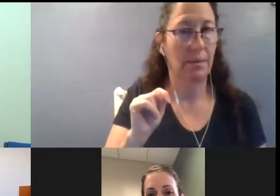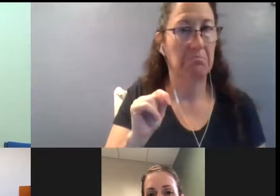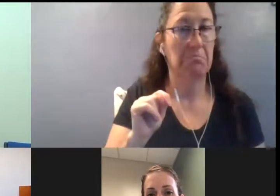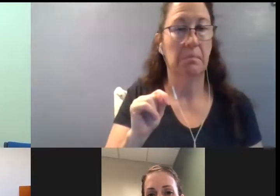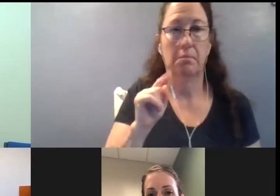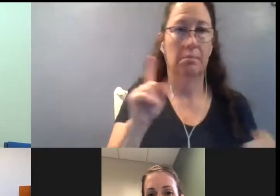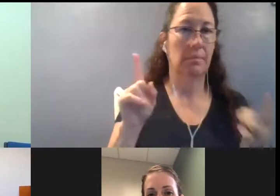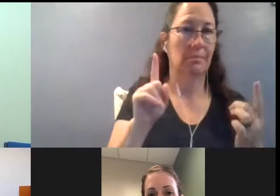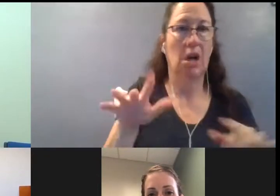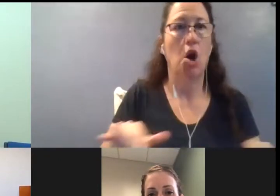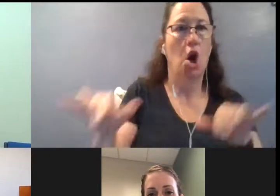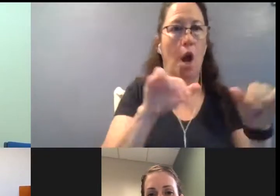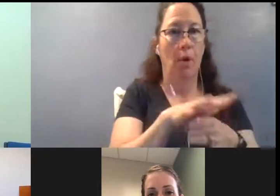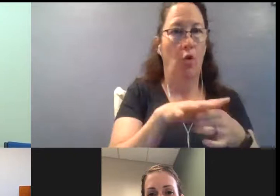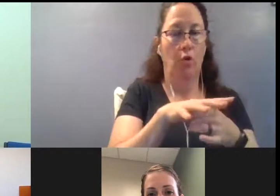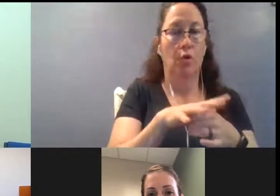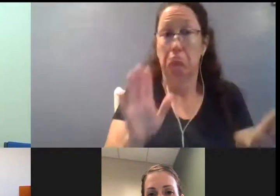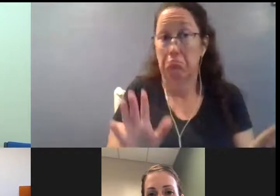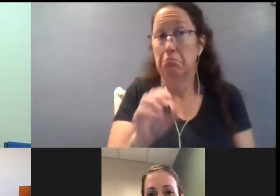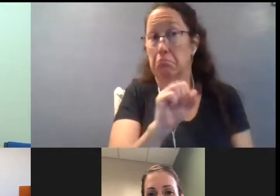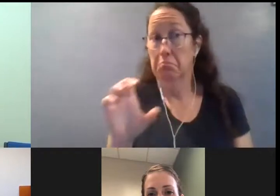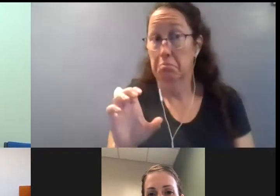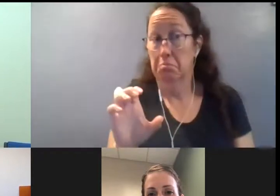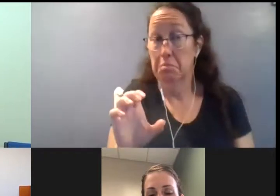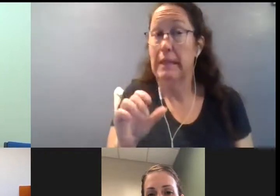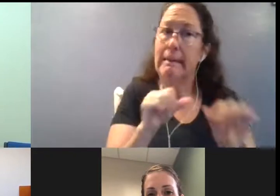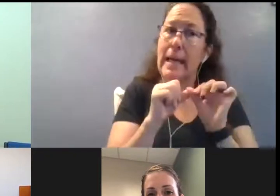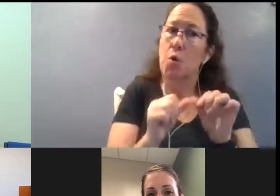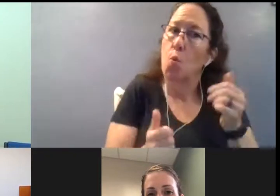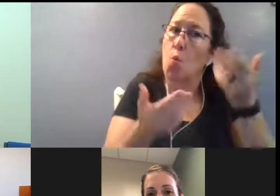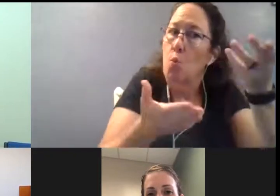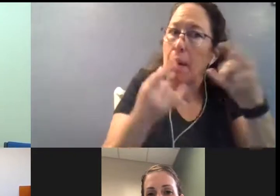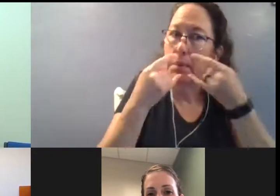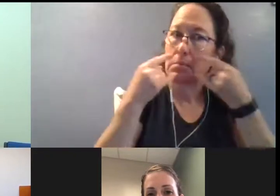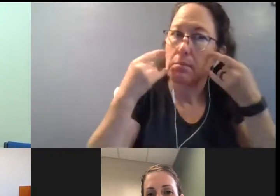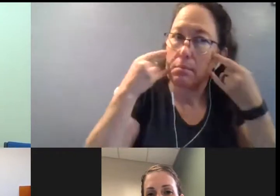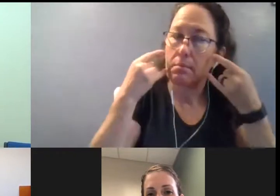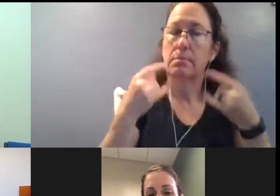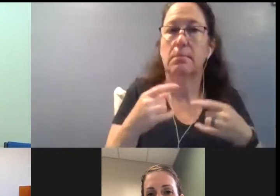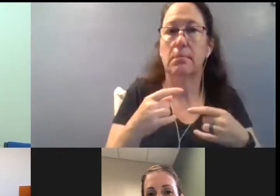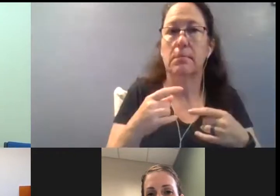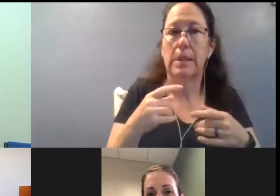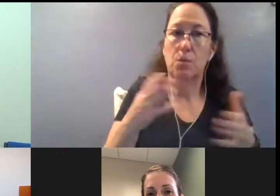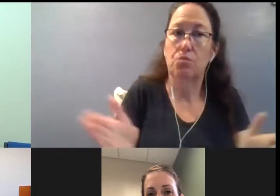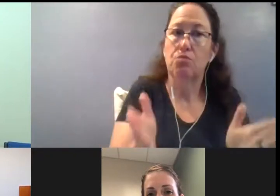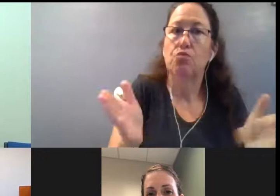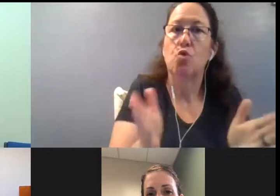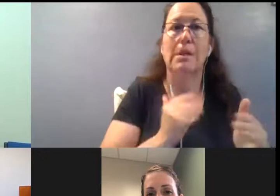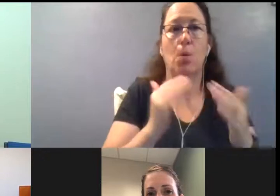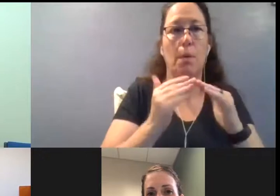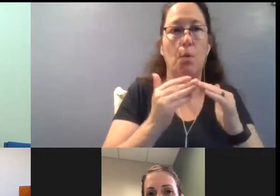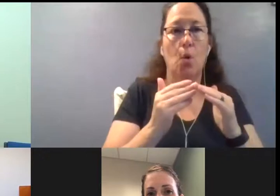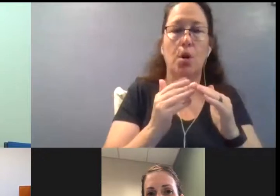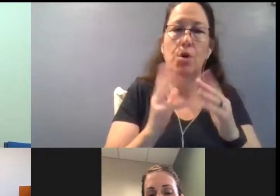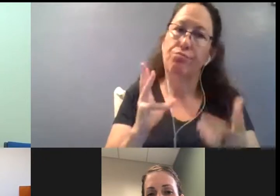common spaces. Scott County Health Department continues to recommend face coverings as we encourage our community to play their part